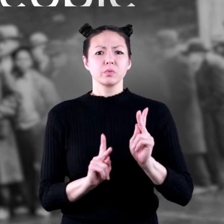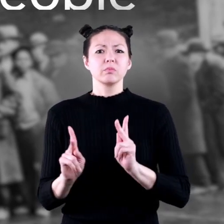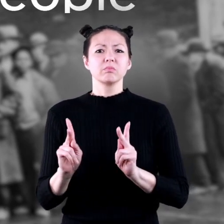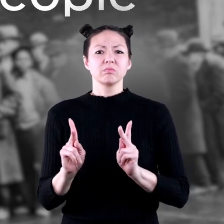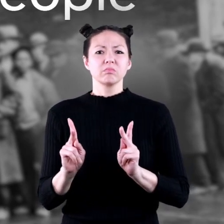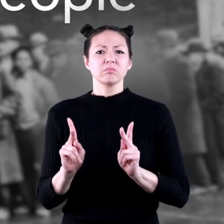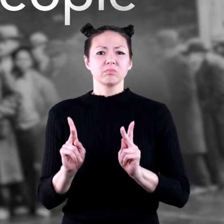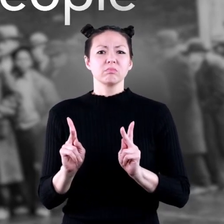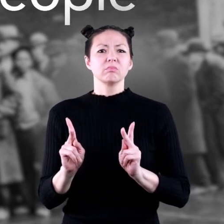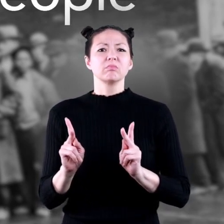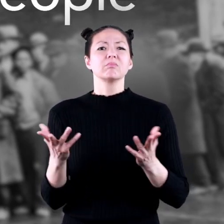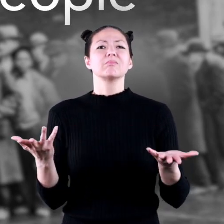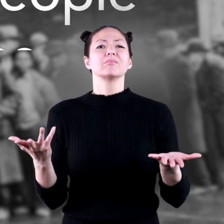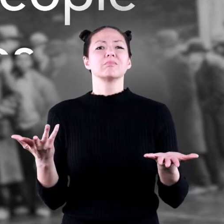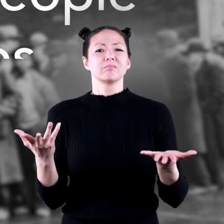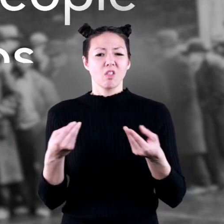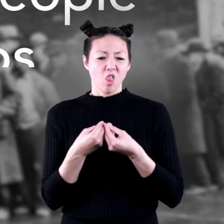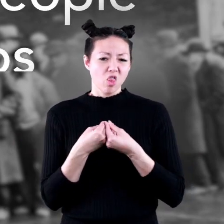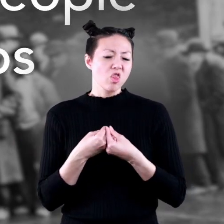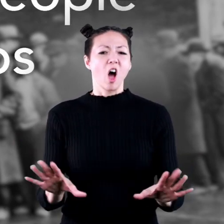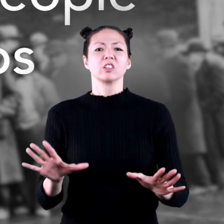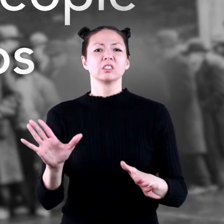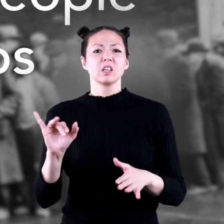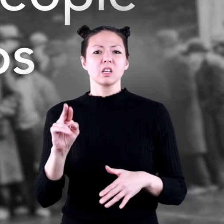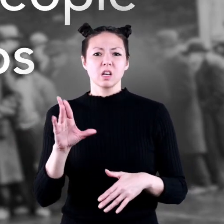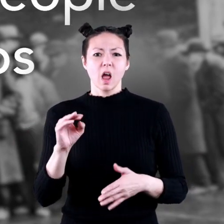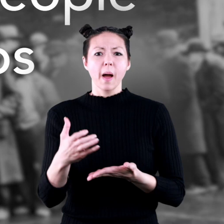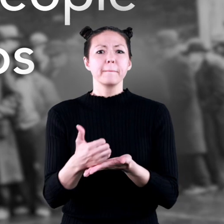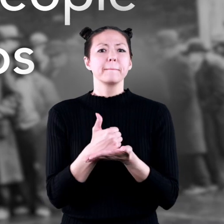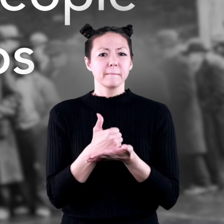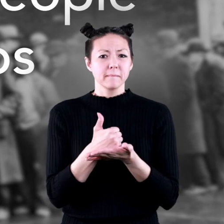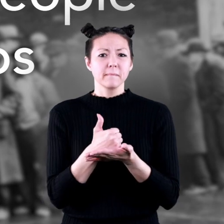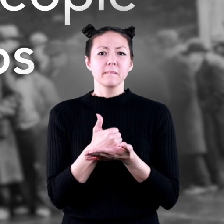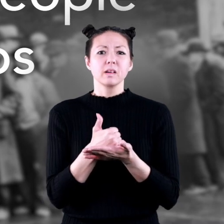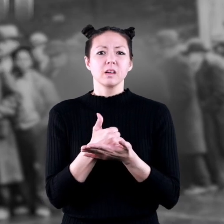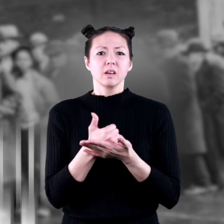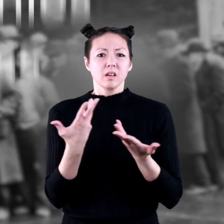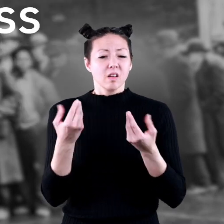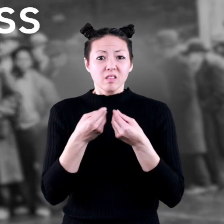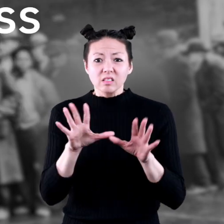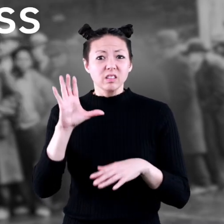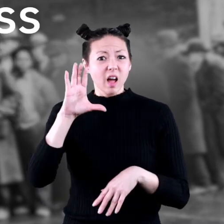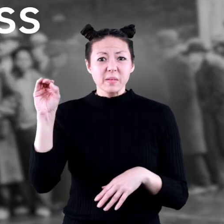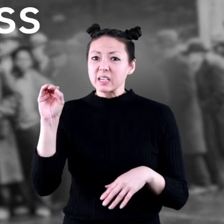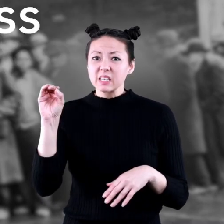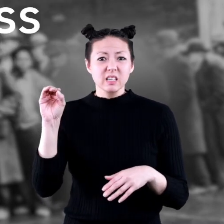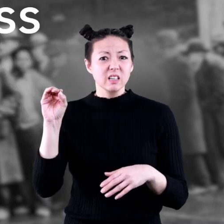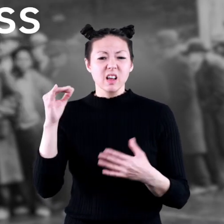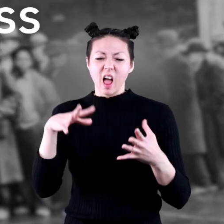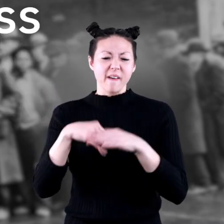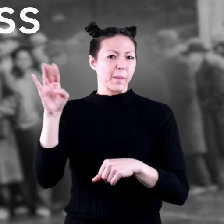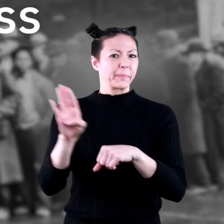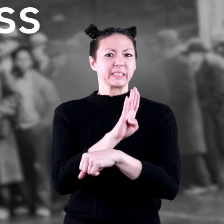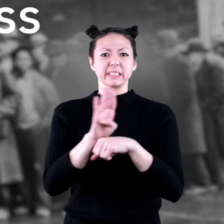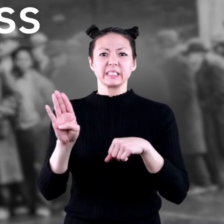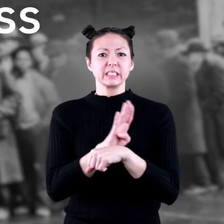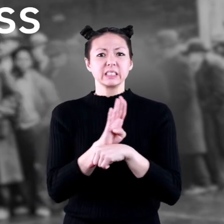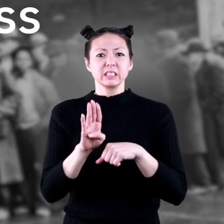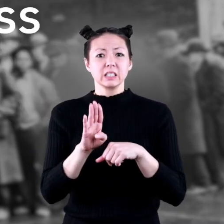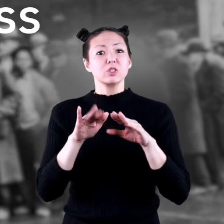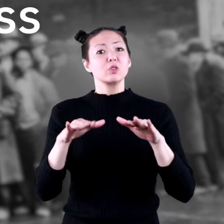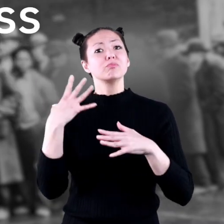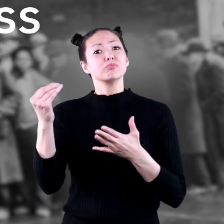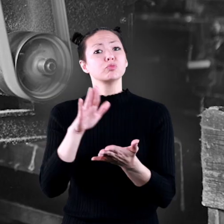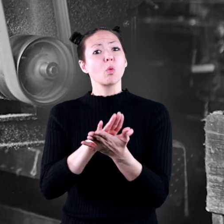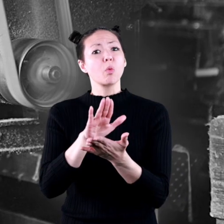of the population, or 30 million people, had lost their source of income. 300,000 companies went out